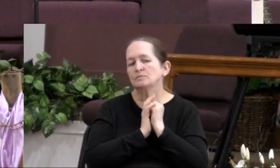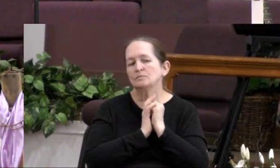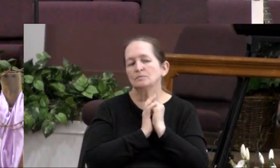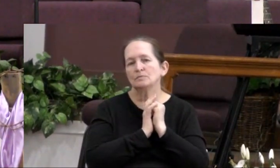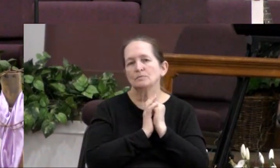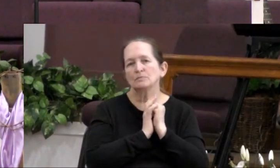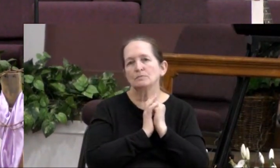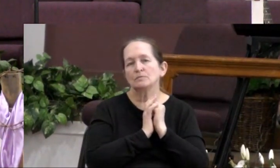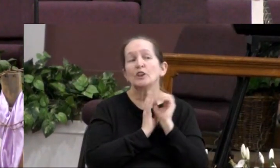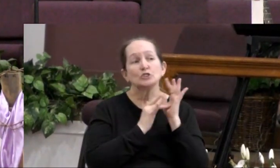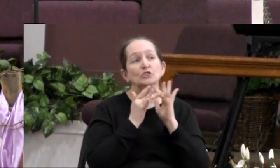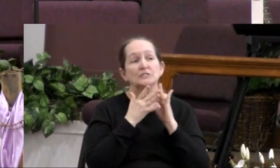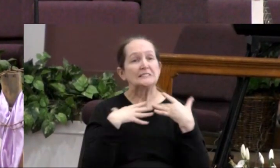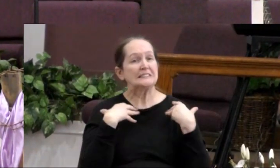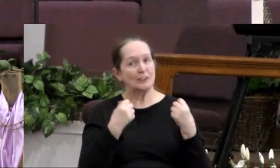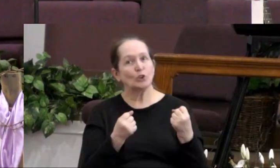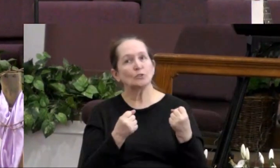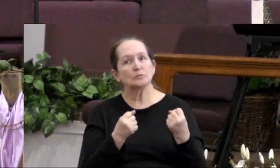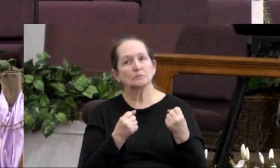And Jesus heals him.